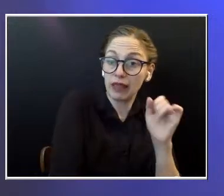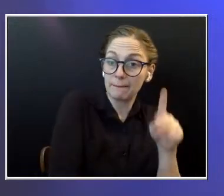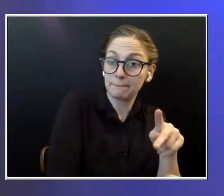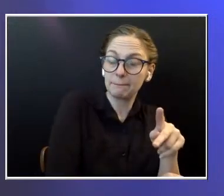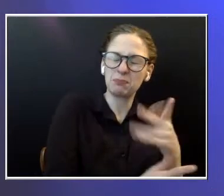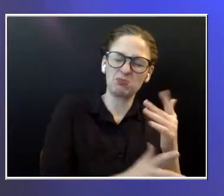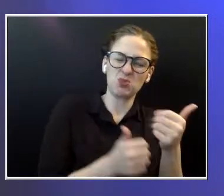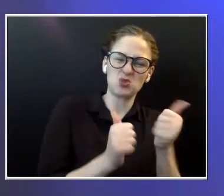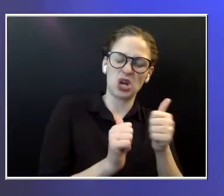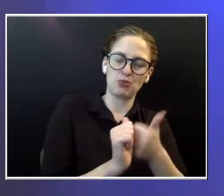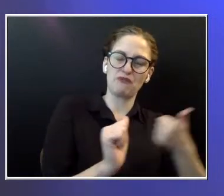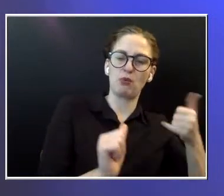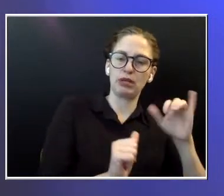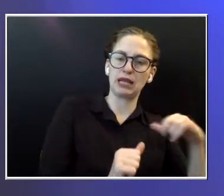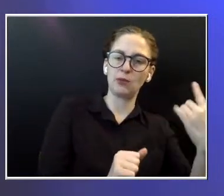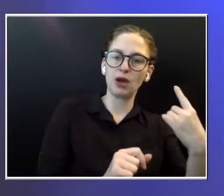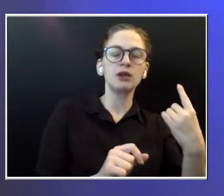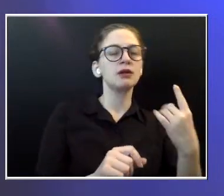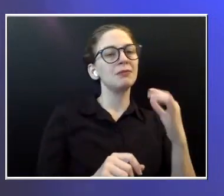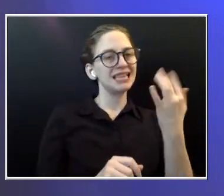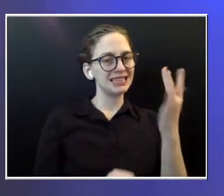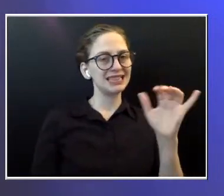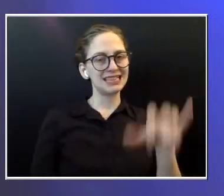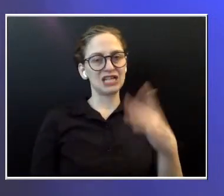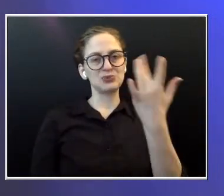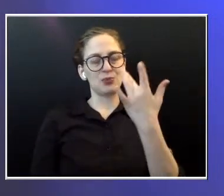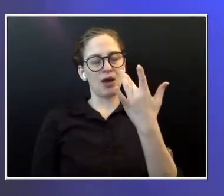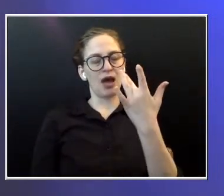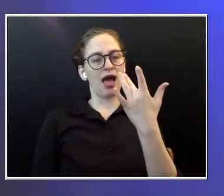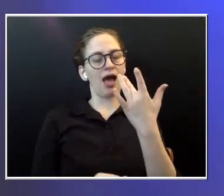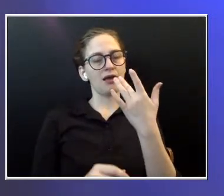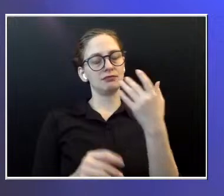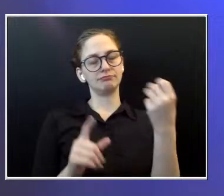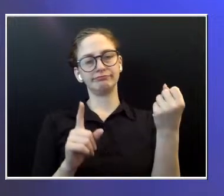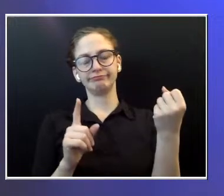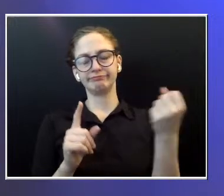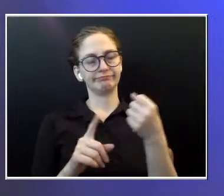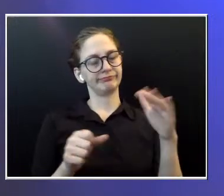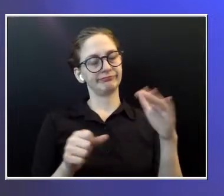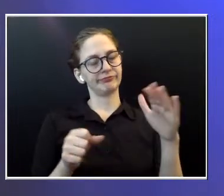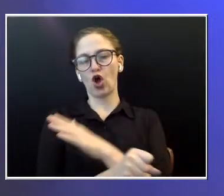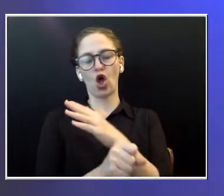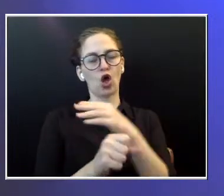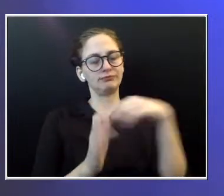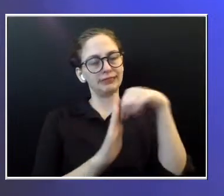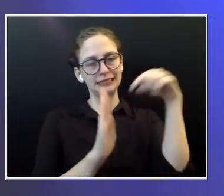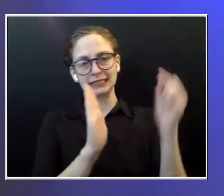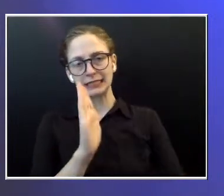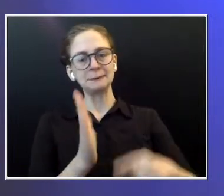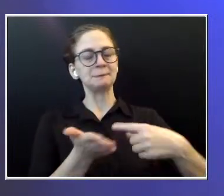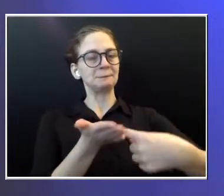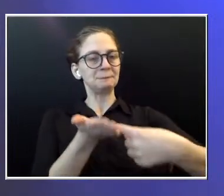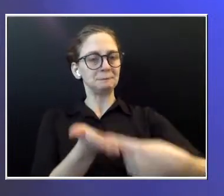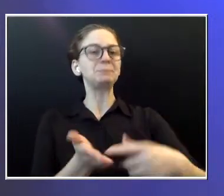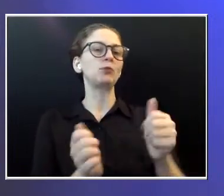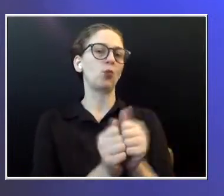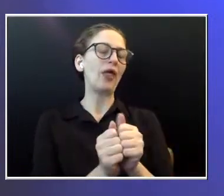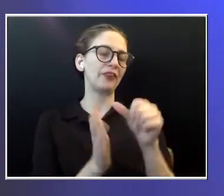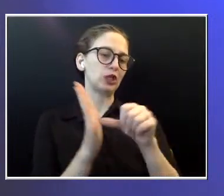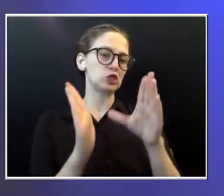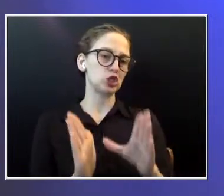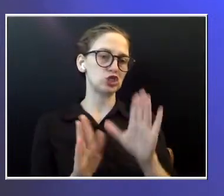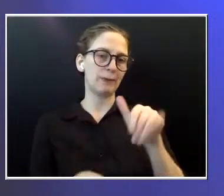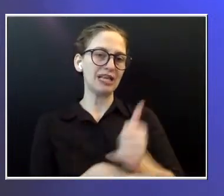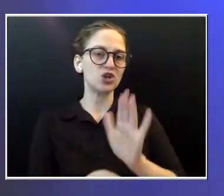surgeons to figure out what's best for you based on your body habitus, your previous surgical history, as well as what are your